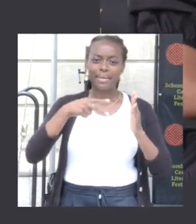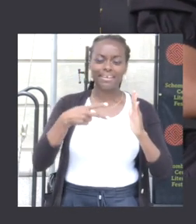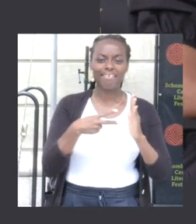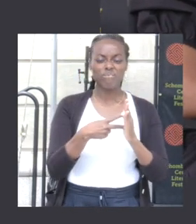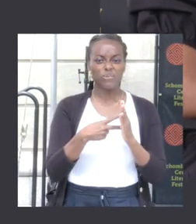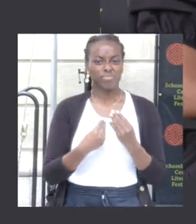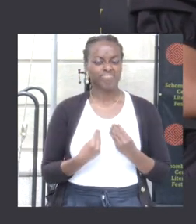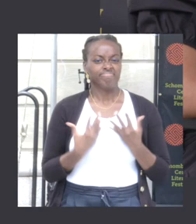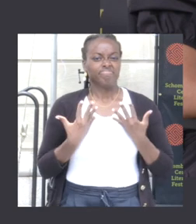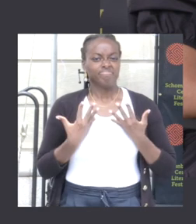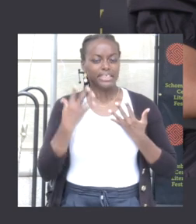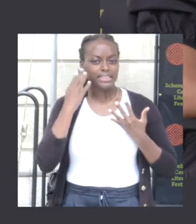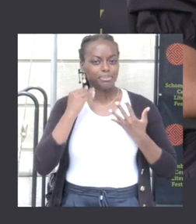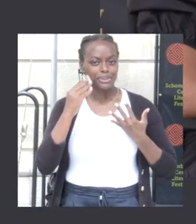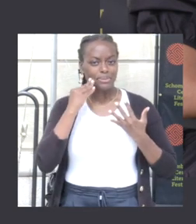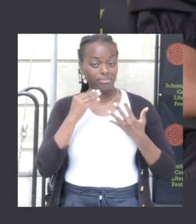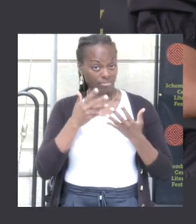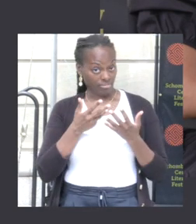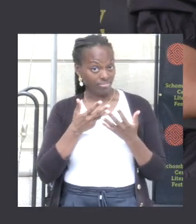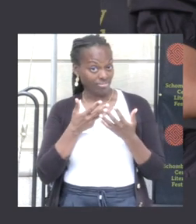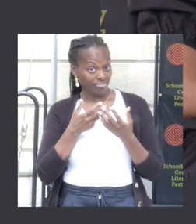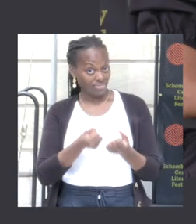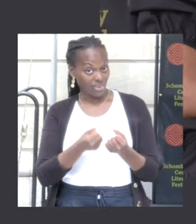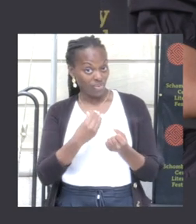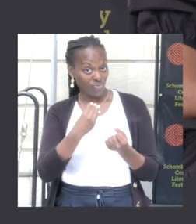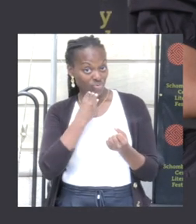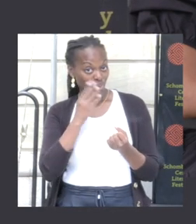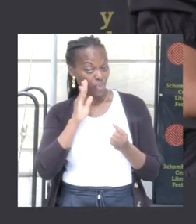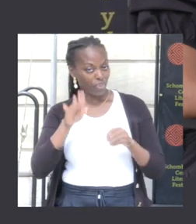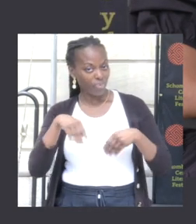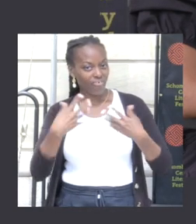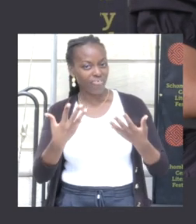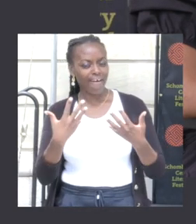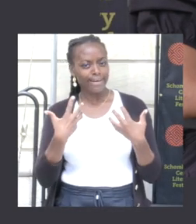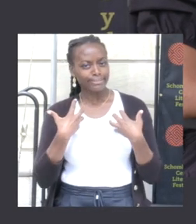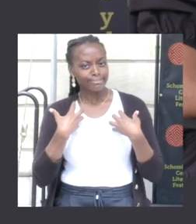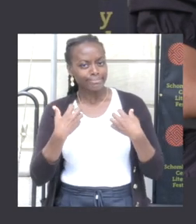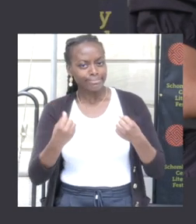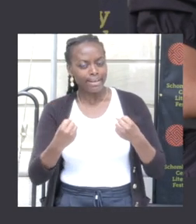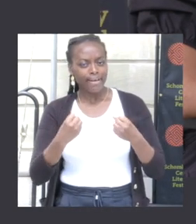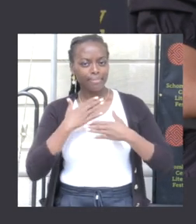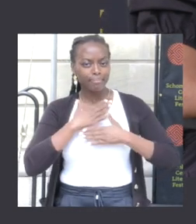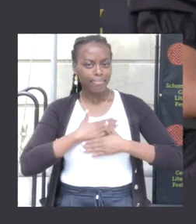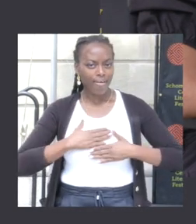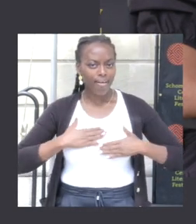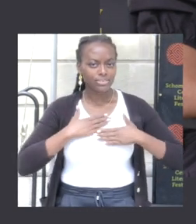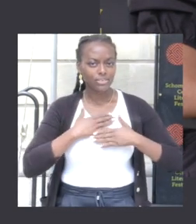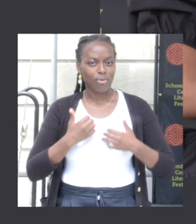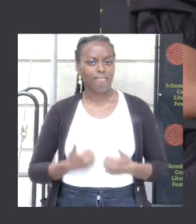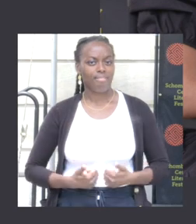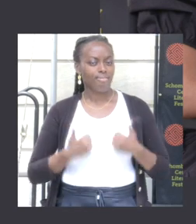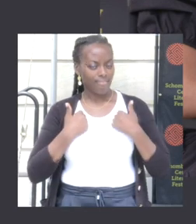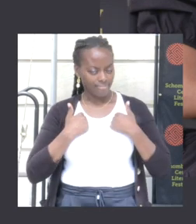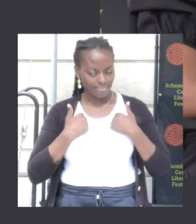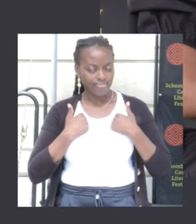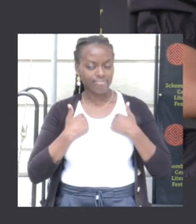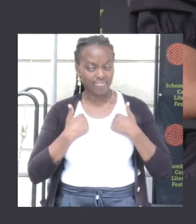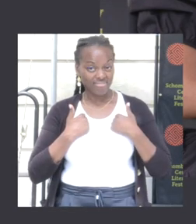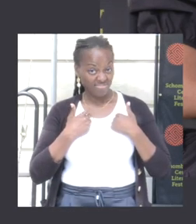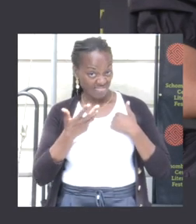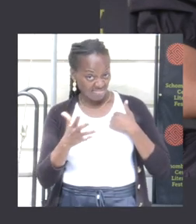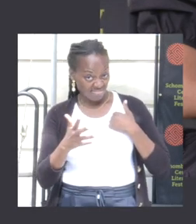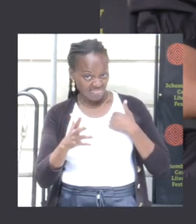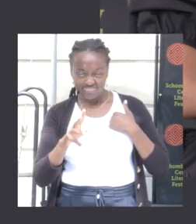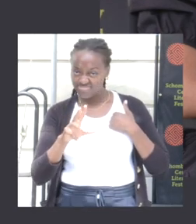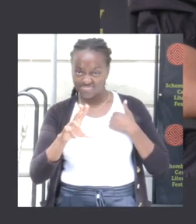me, the food will provide more sustenance, more nourishment, more health, more pleasure, and more life. But that's not all. Black